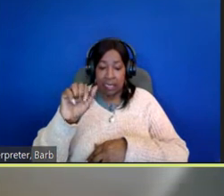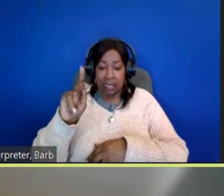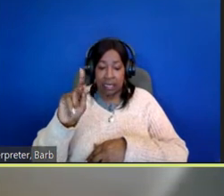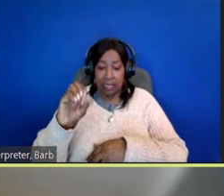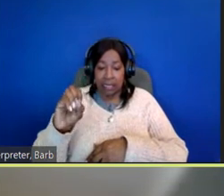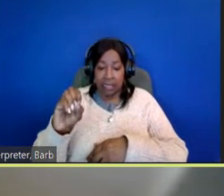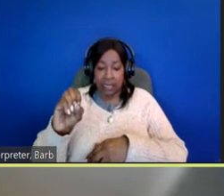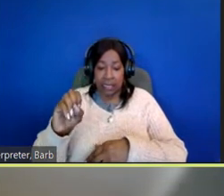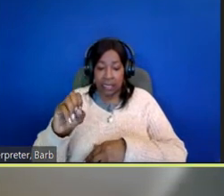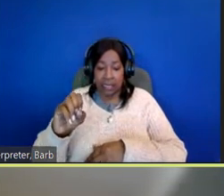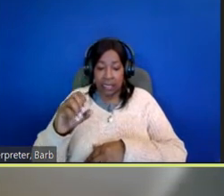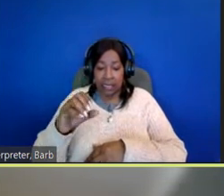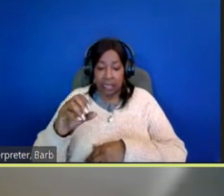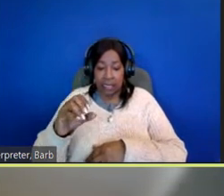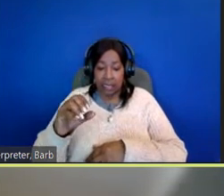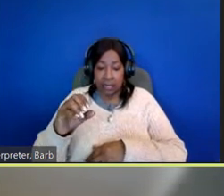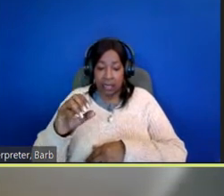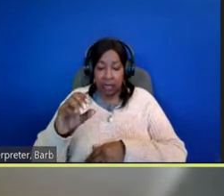Line.